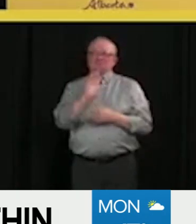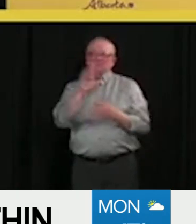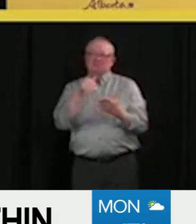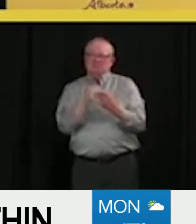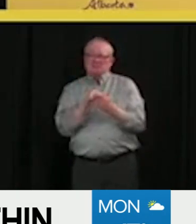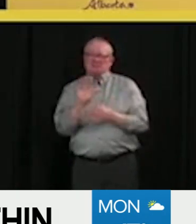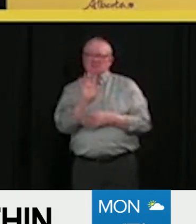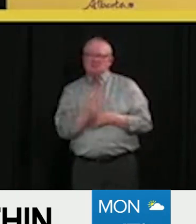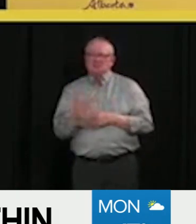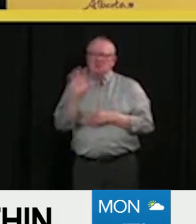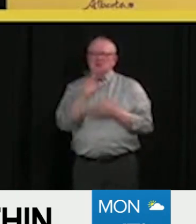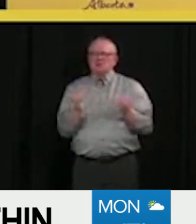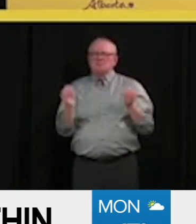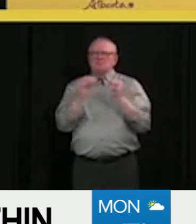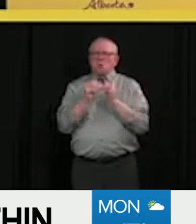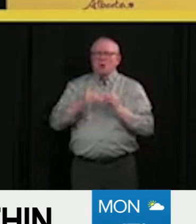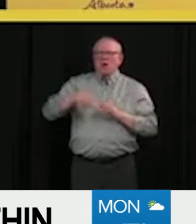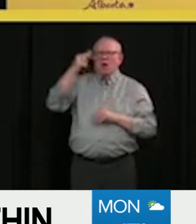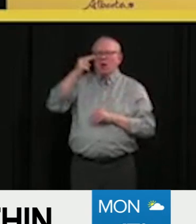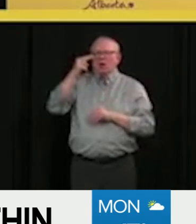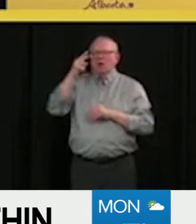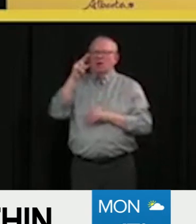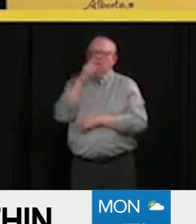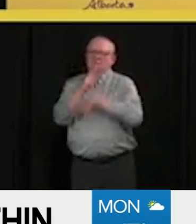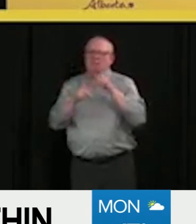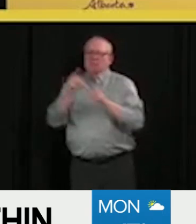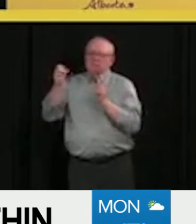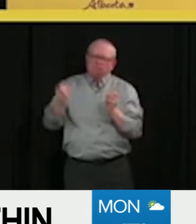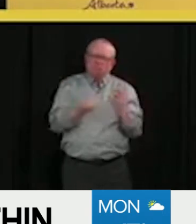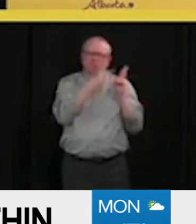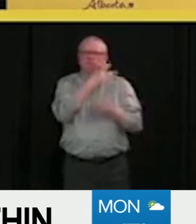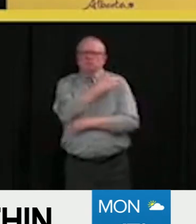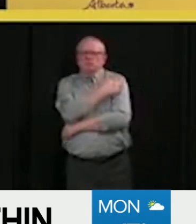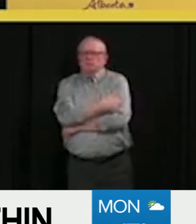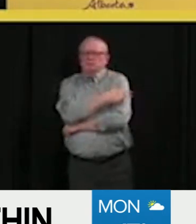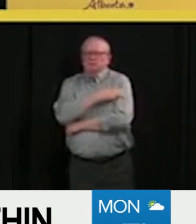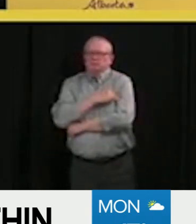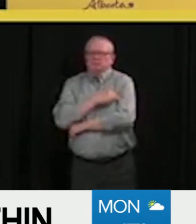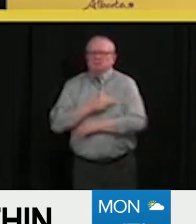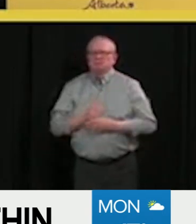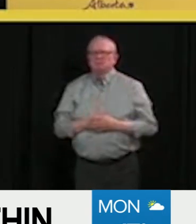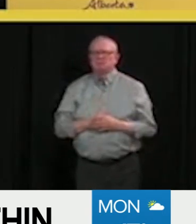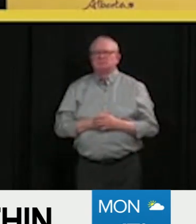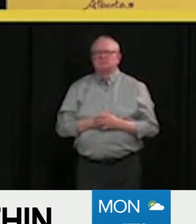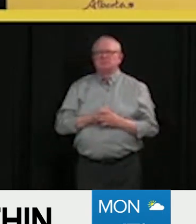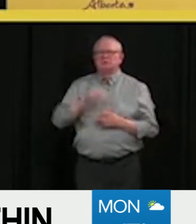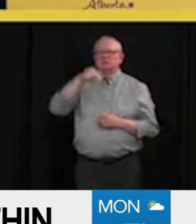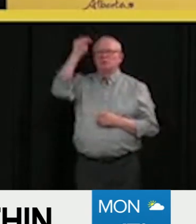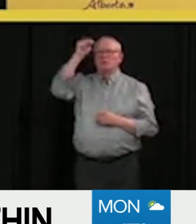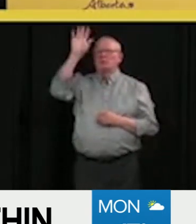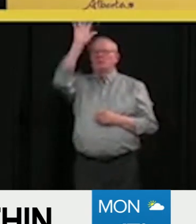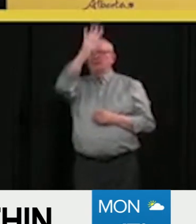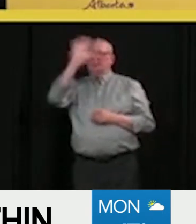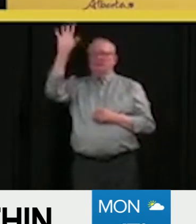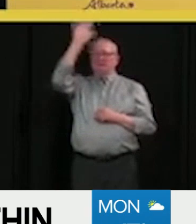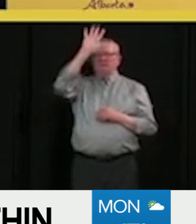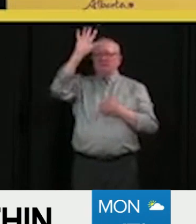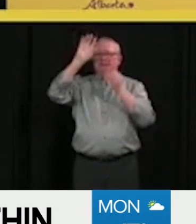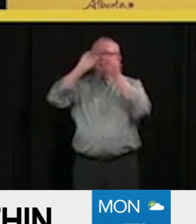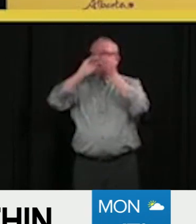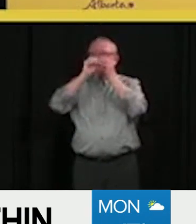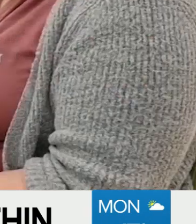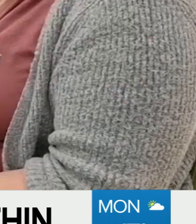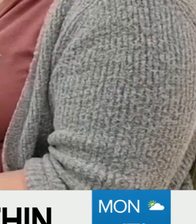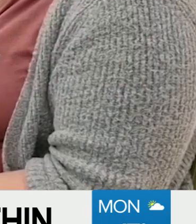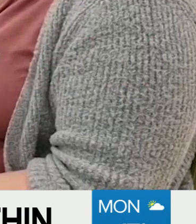province. The north zone in particular has had hospitalization rates more than double those of Edmonton, Calgary, or south